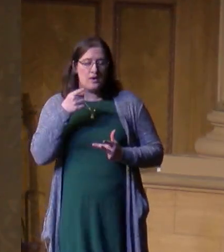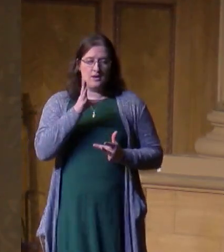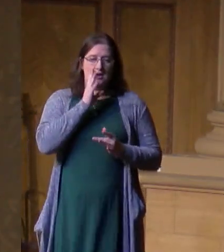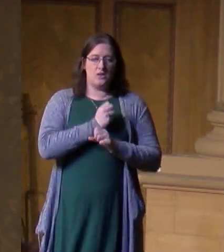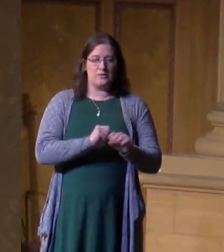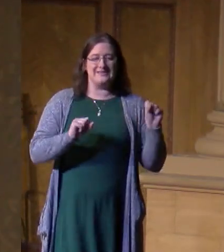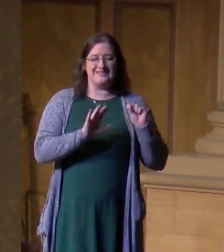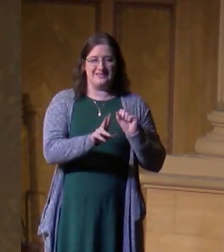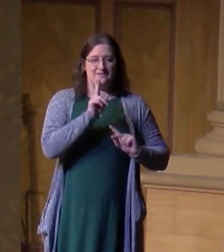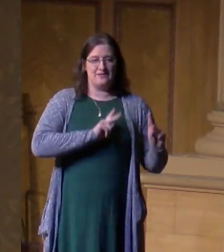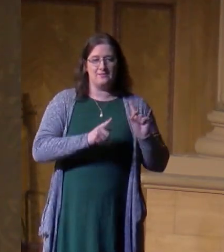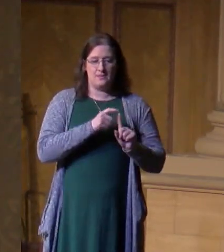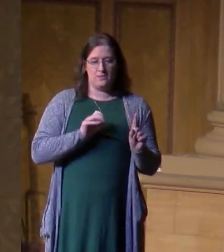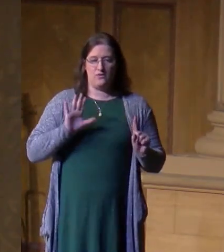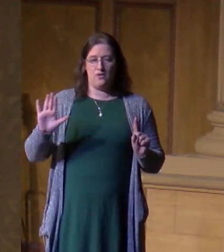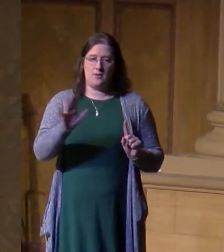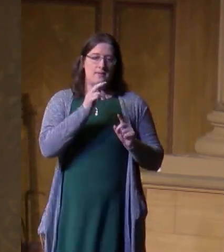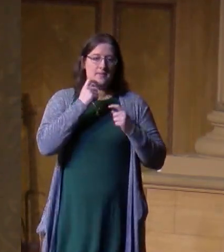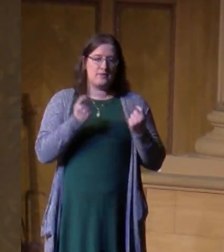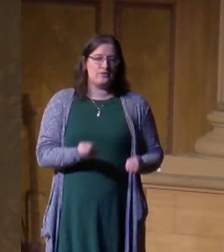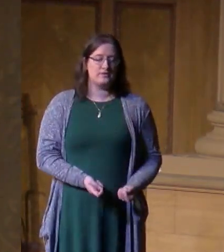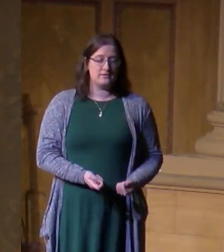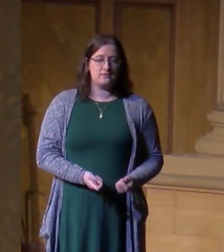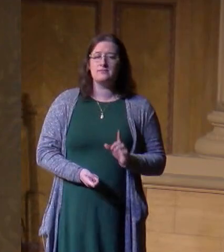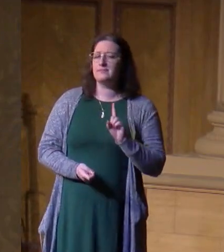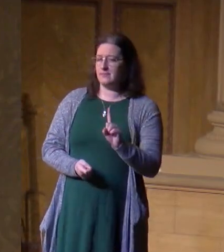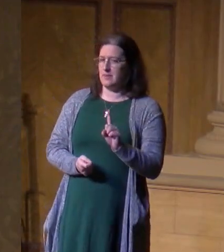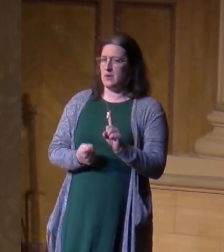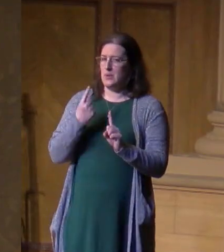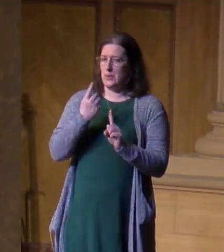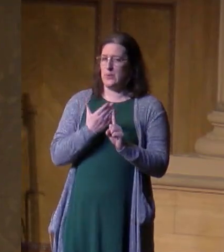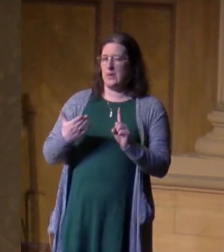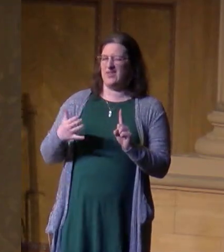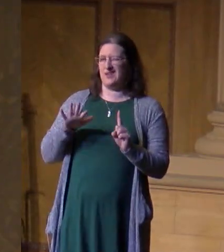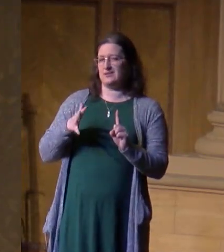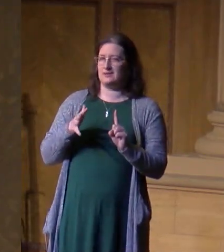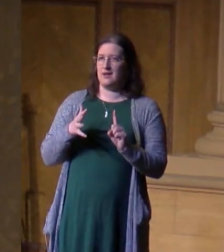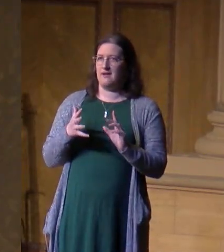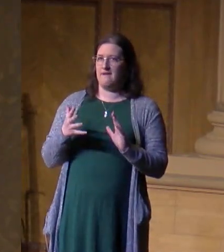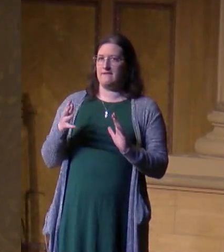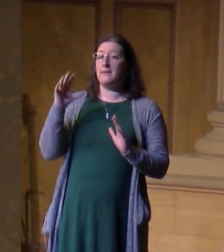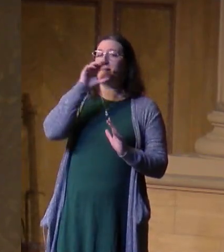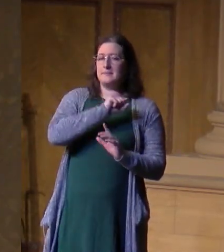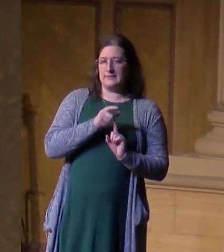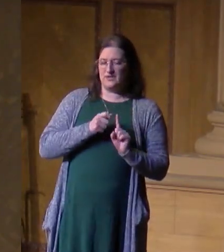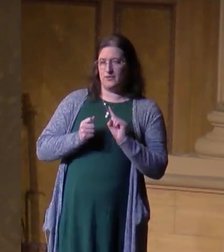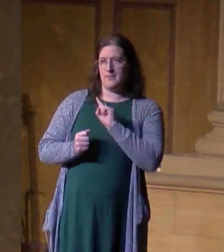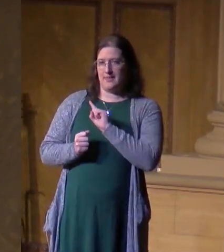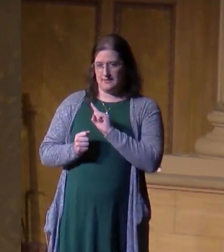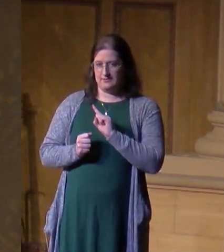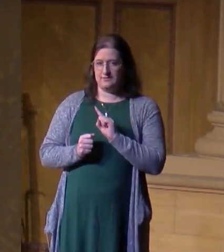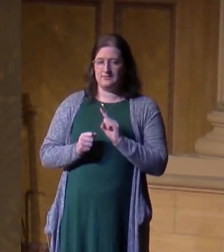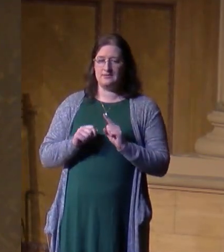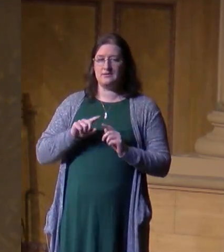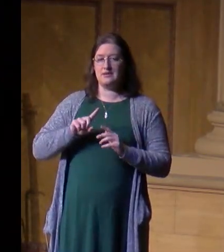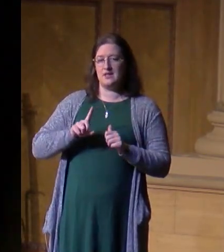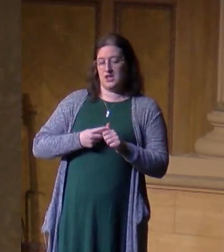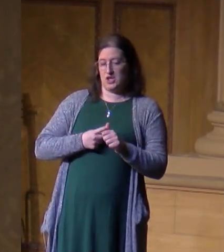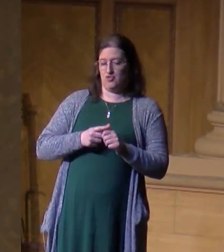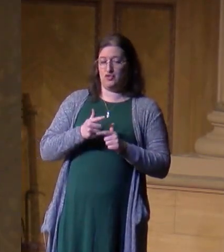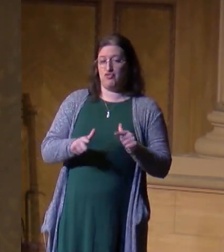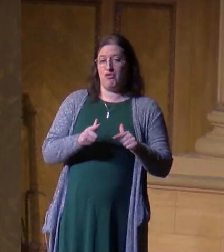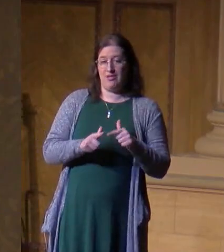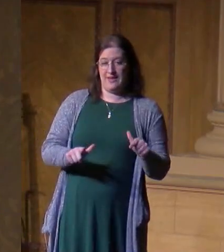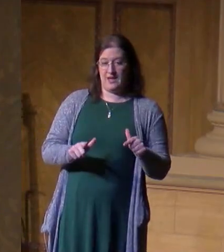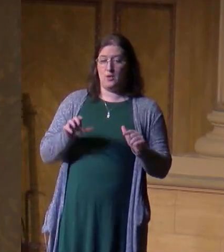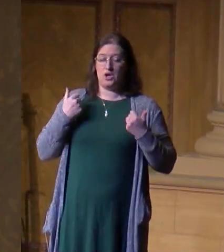people from their sins. Now, what's missing, what's kind of missing our reading here is that in the original language there, when the